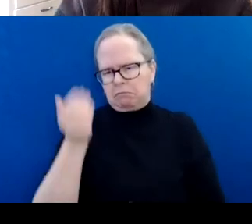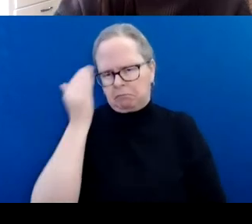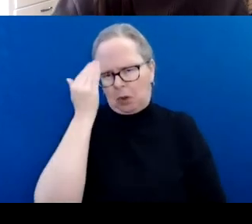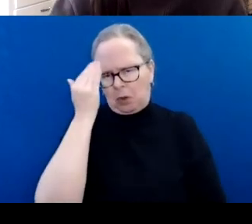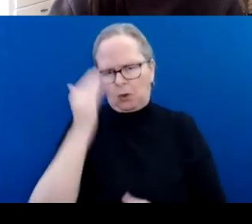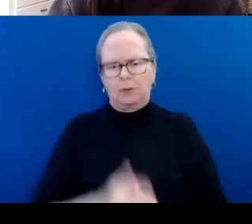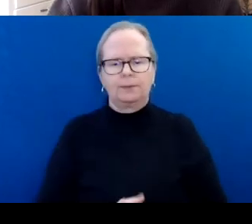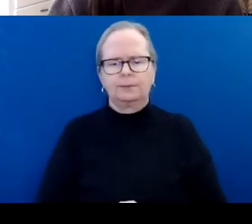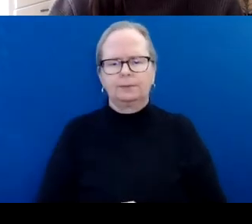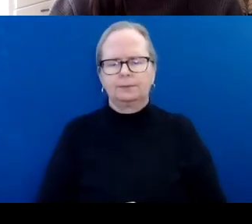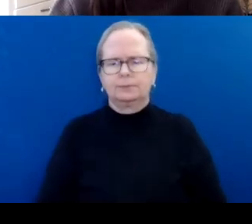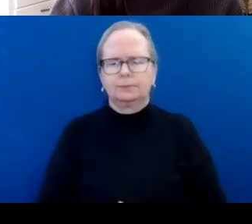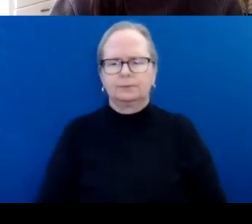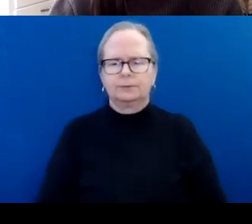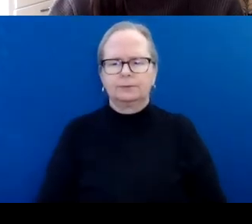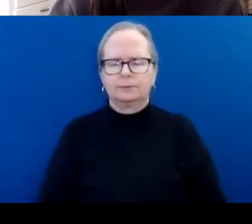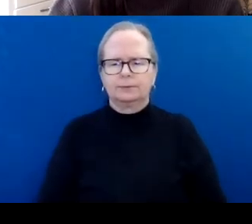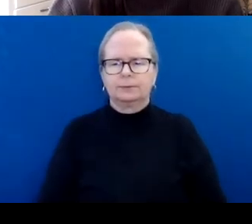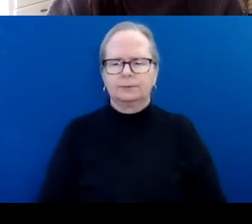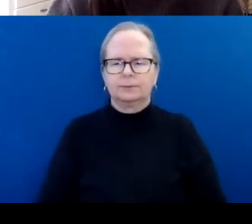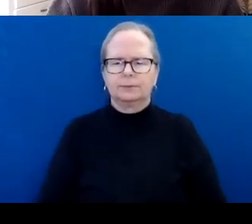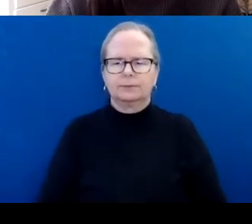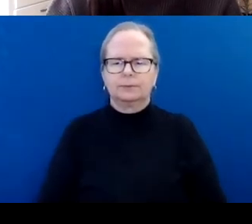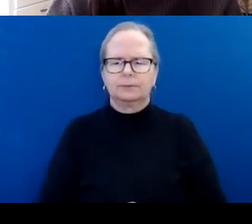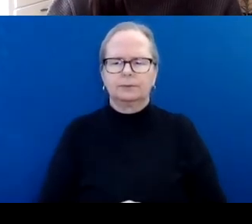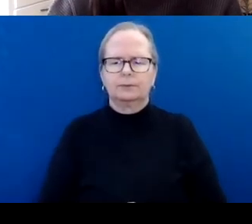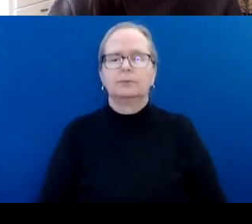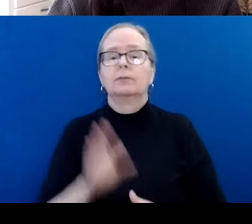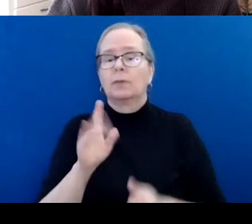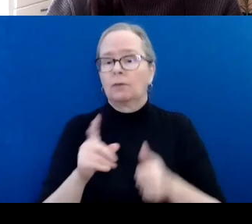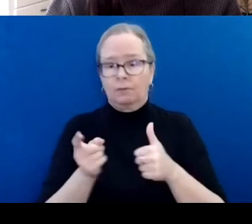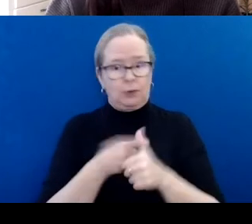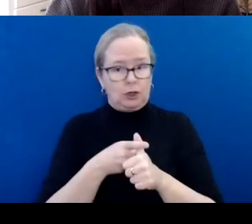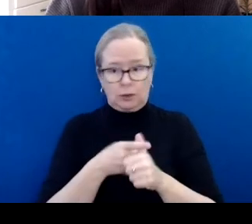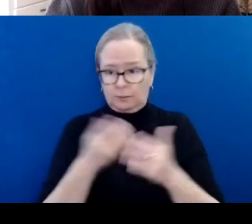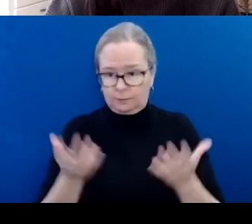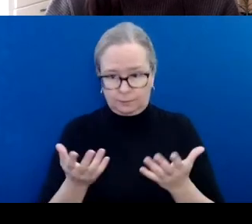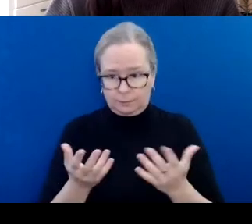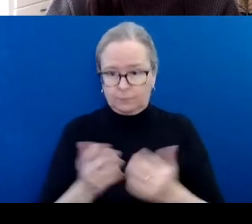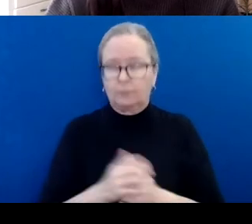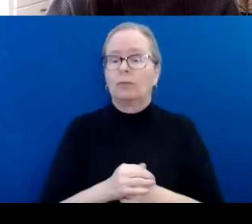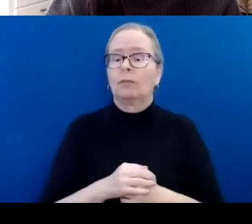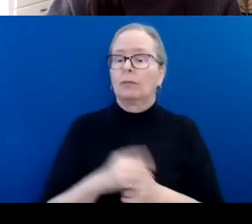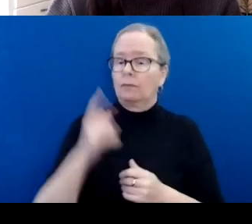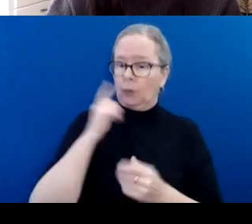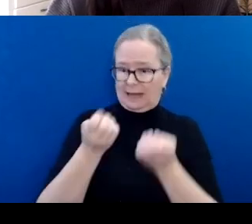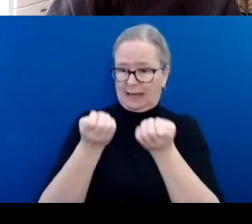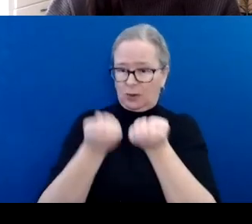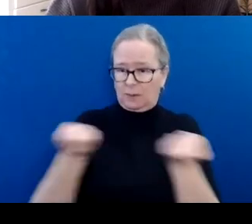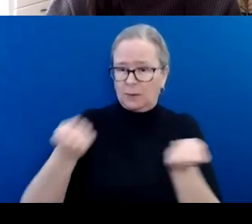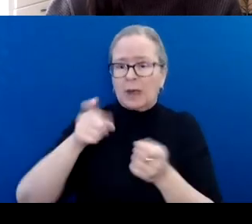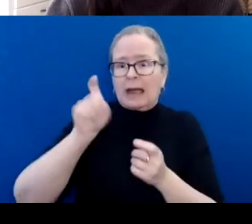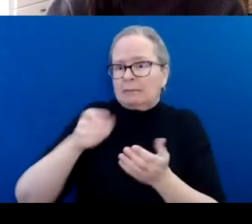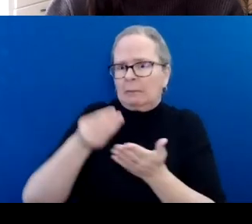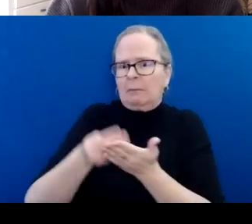The first is that we have increased the maximum cap on equipment purchases from $1,000 to $2,000